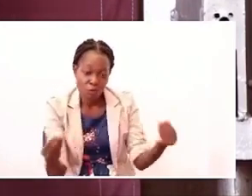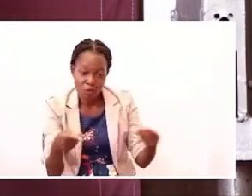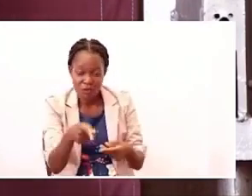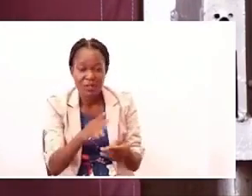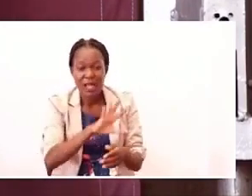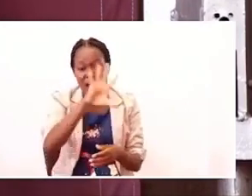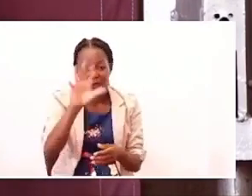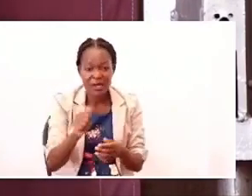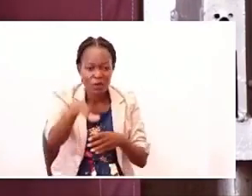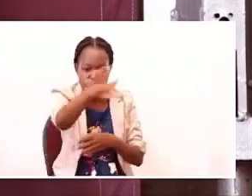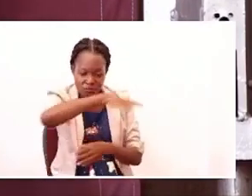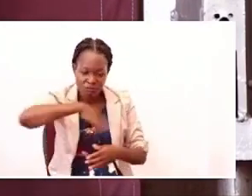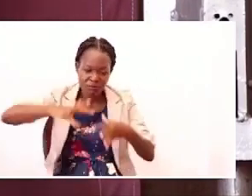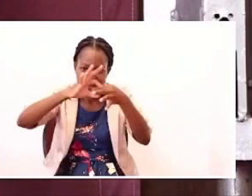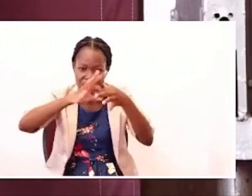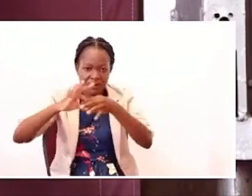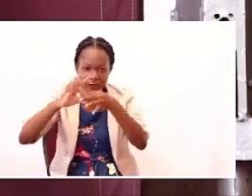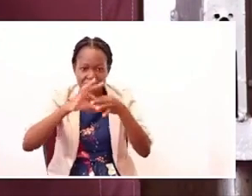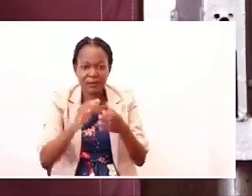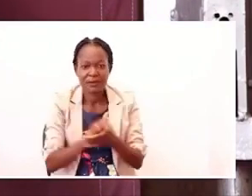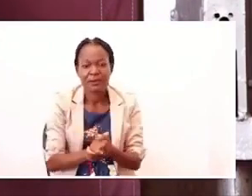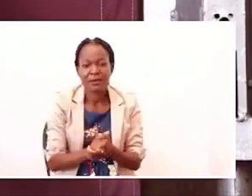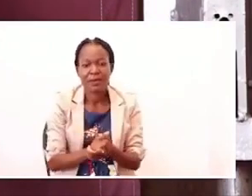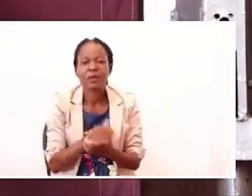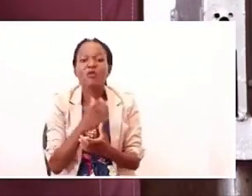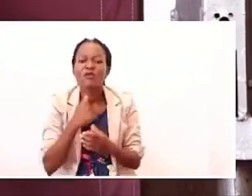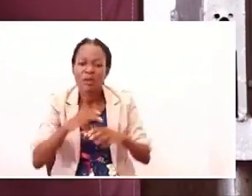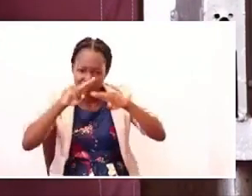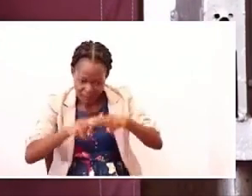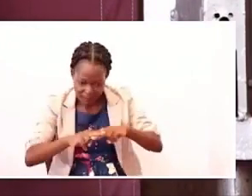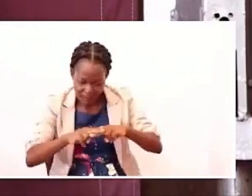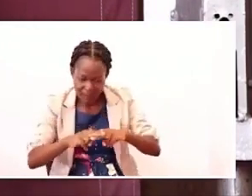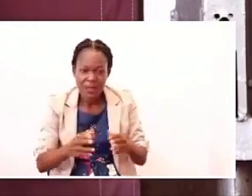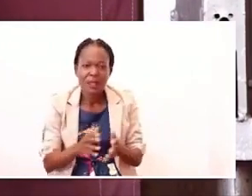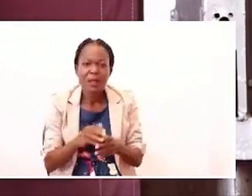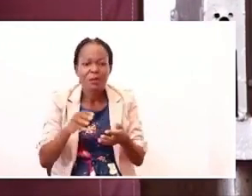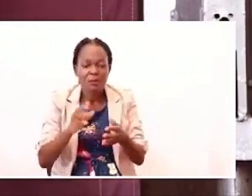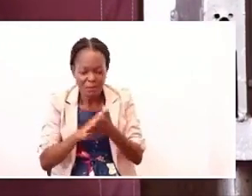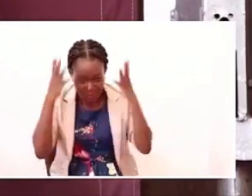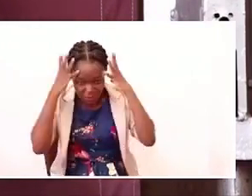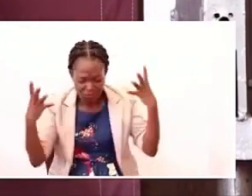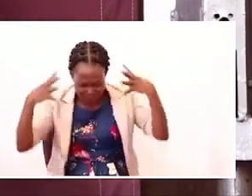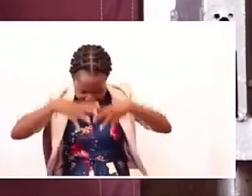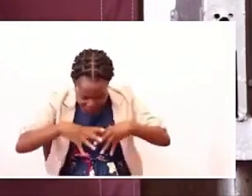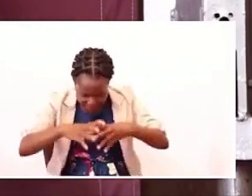Africa, collectively, must bury its head in the sand, in shame,